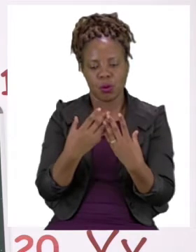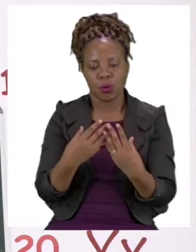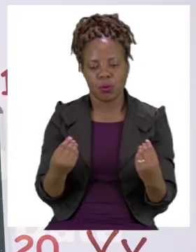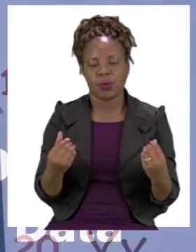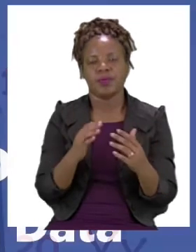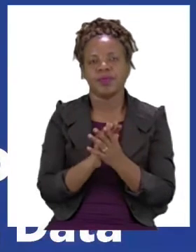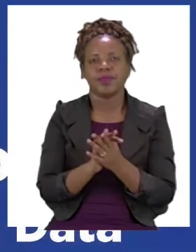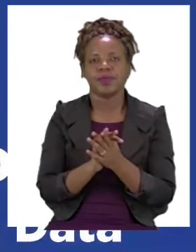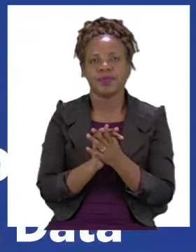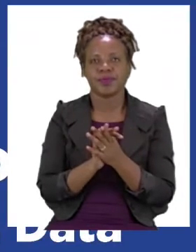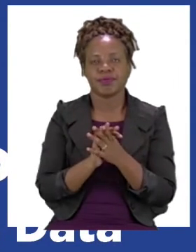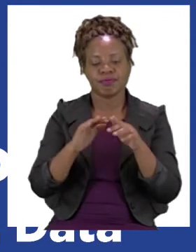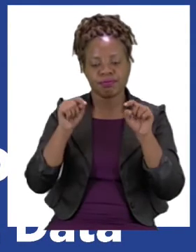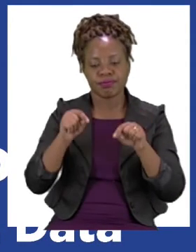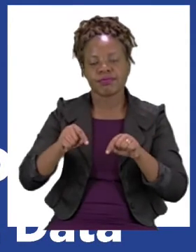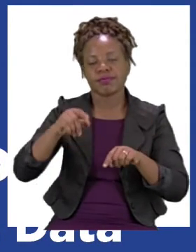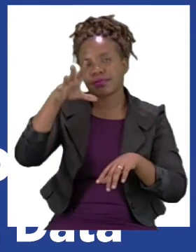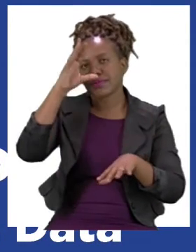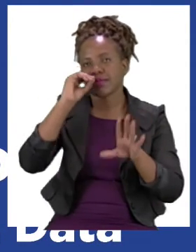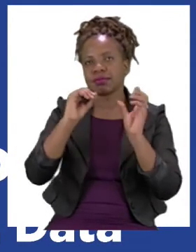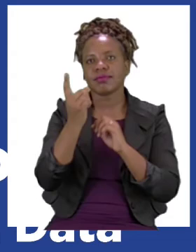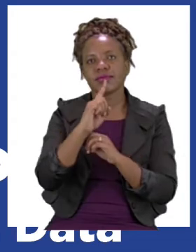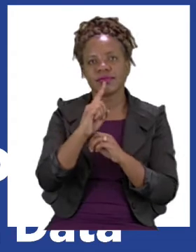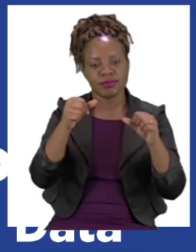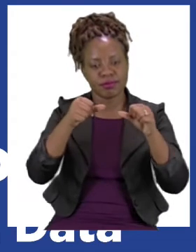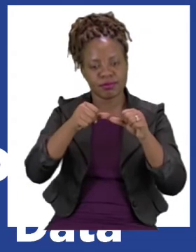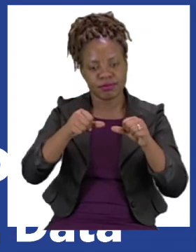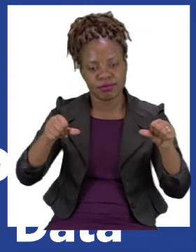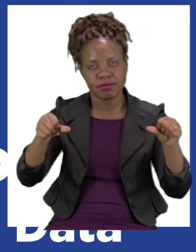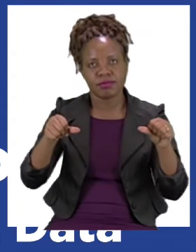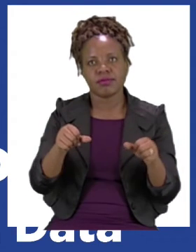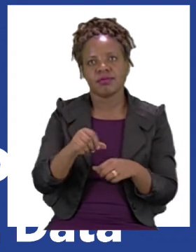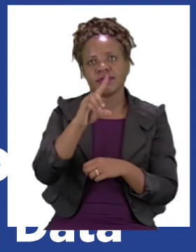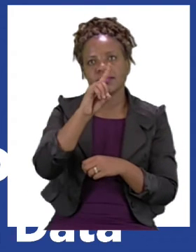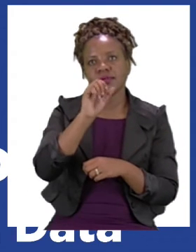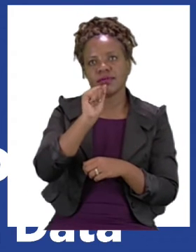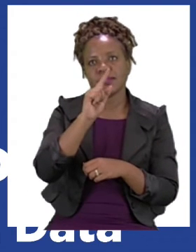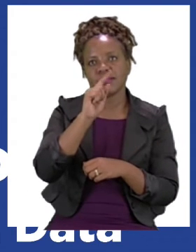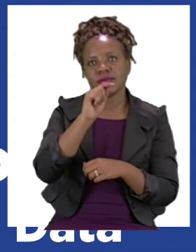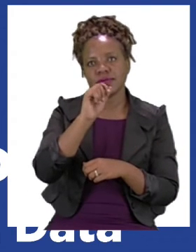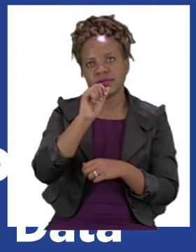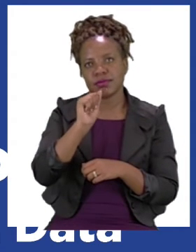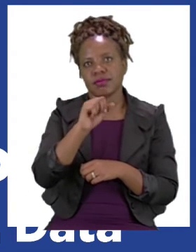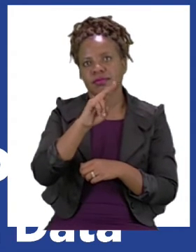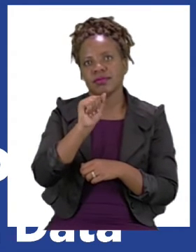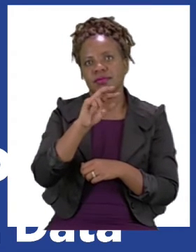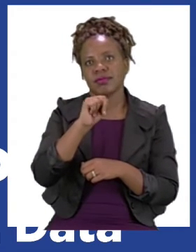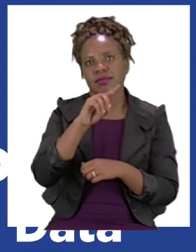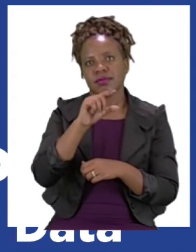afterwards. Today's lesson is all about length, data handling,